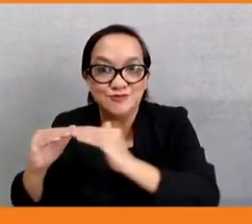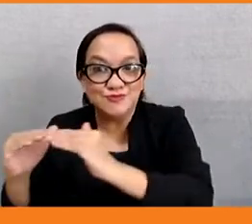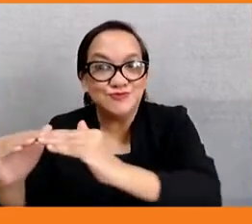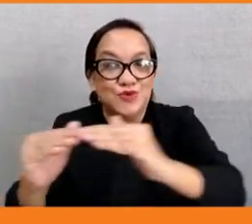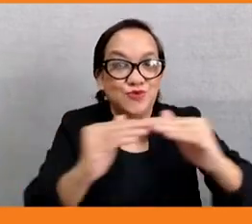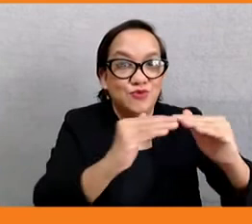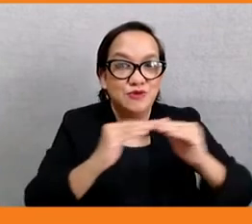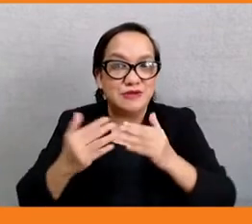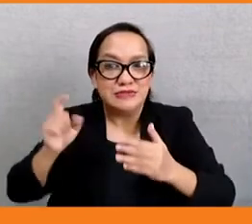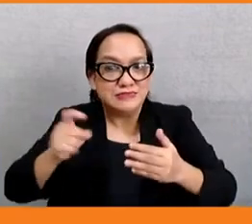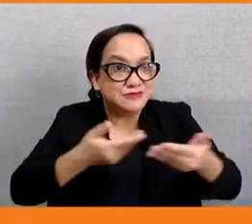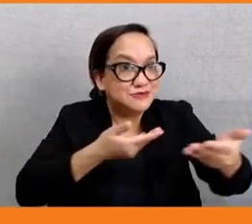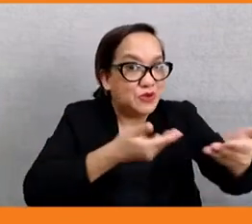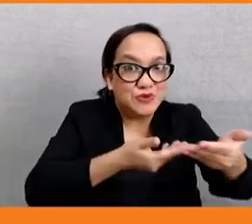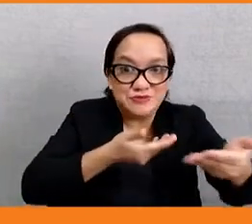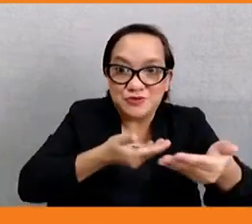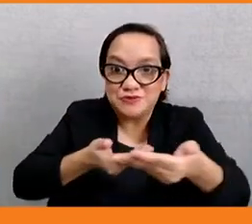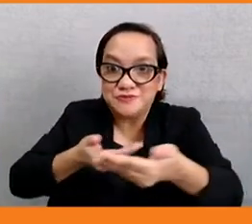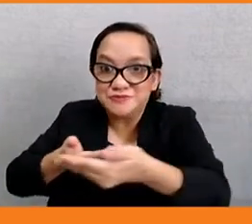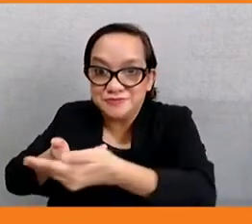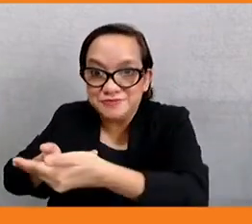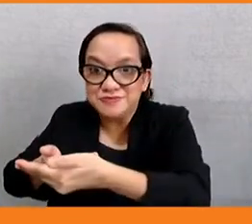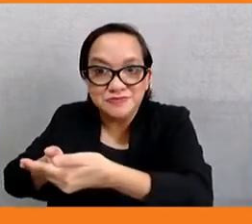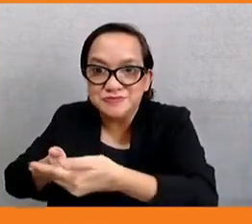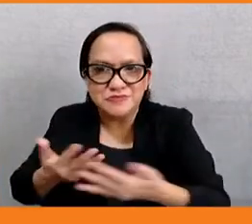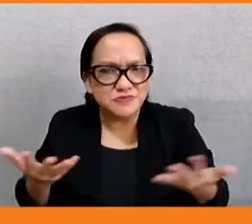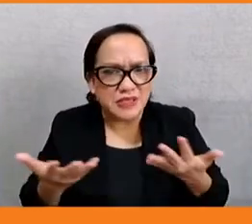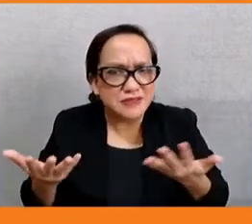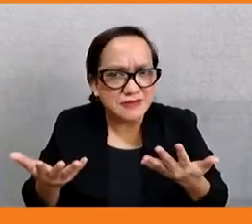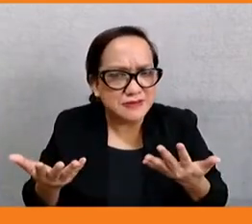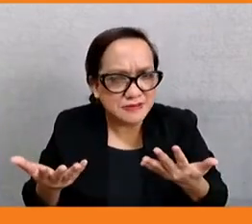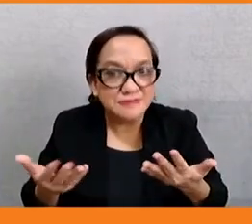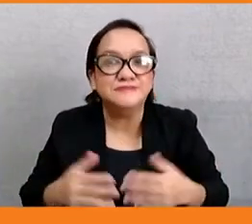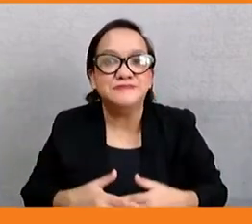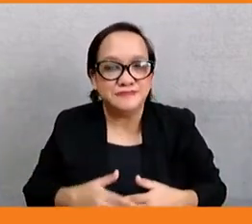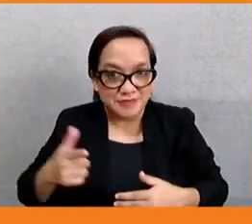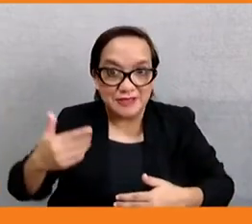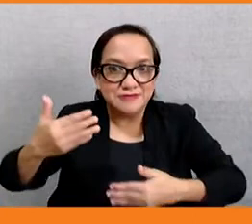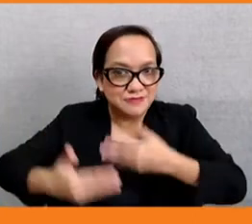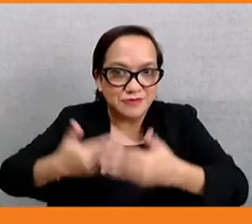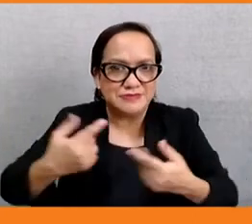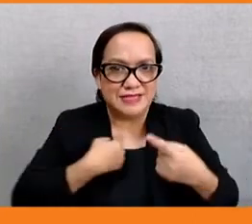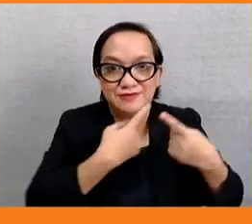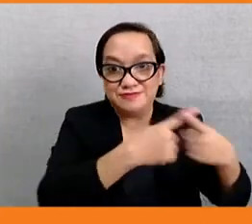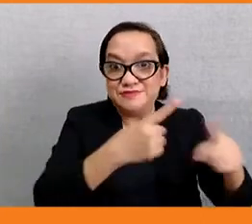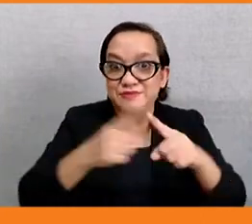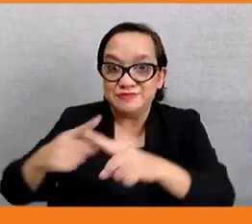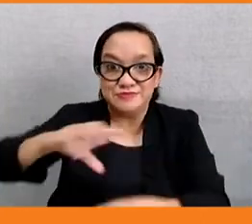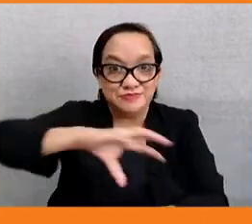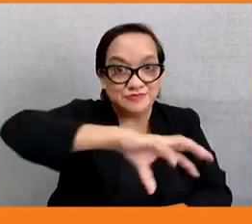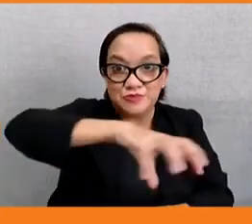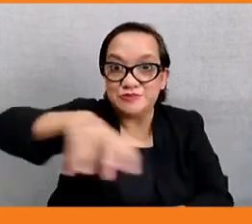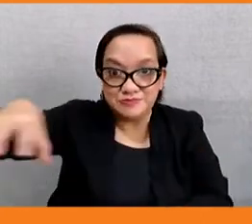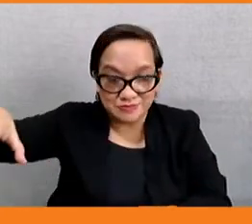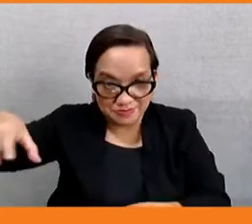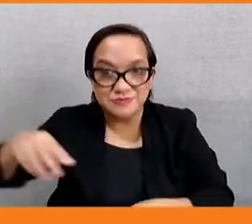that process of fiscal consolidation, of course, countries should pick up the right timing to do so. It cannot be too early, it